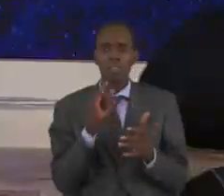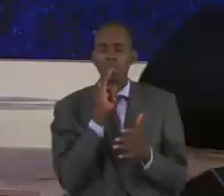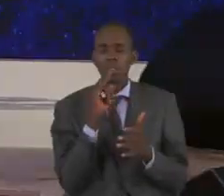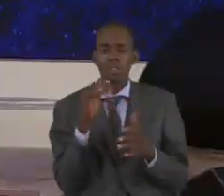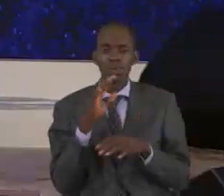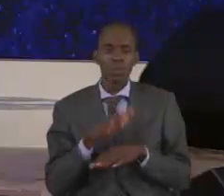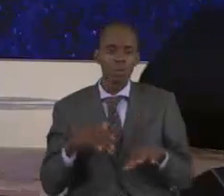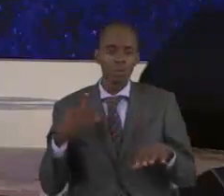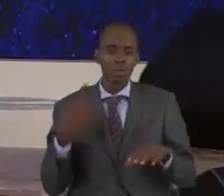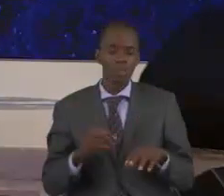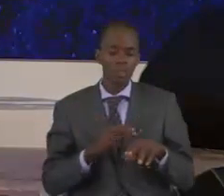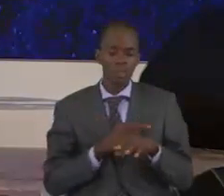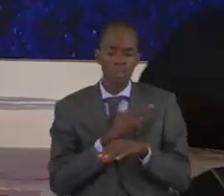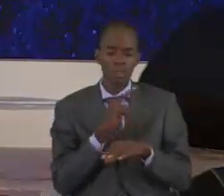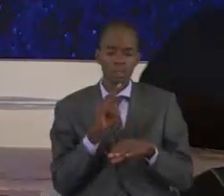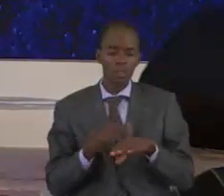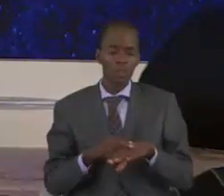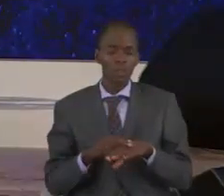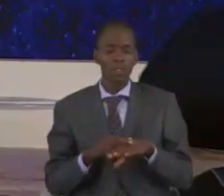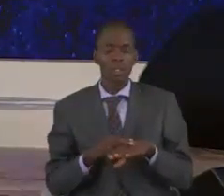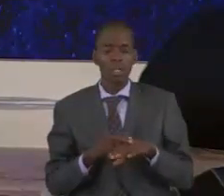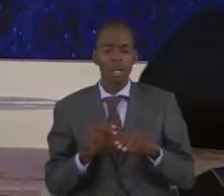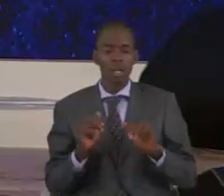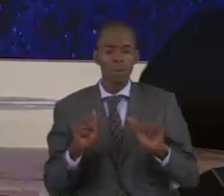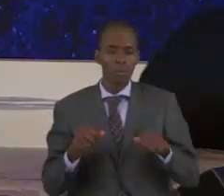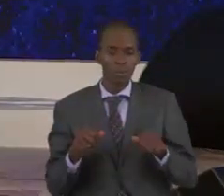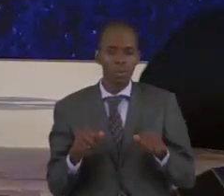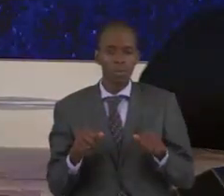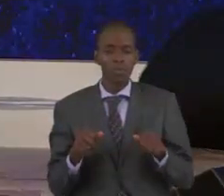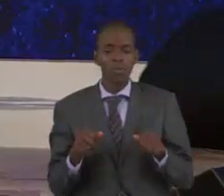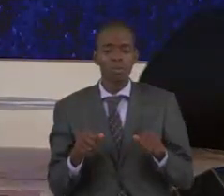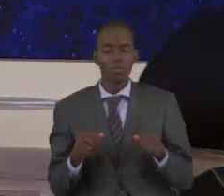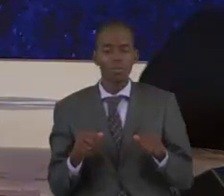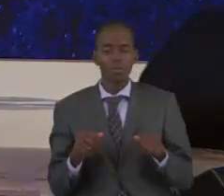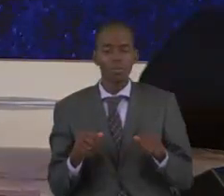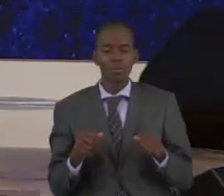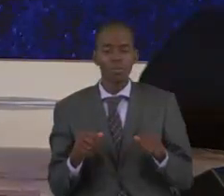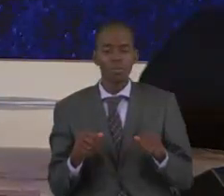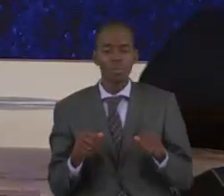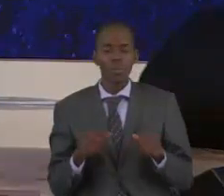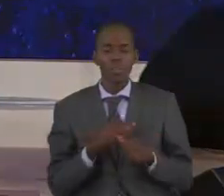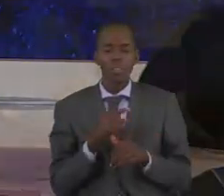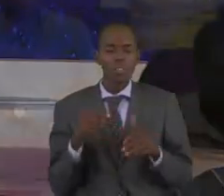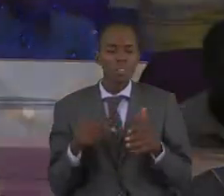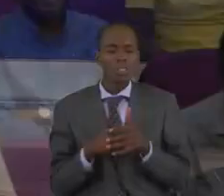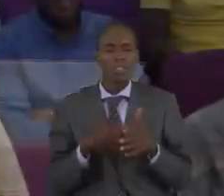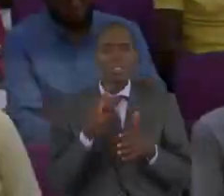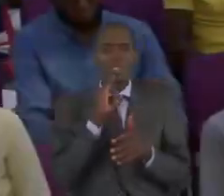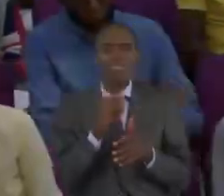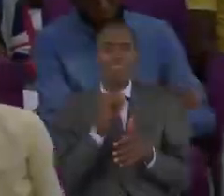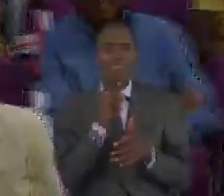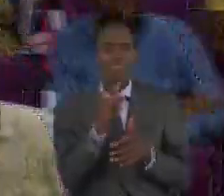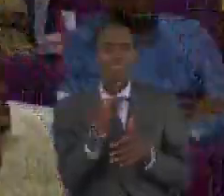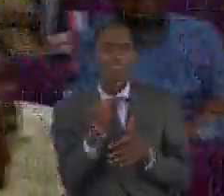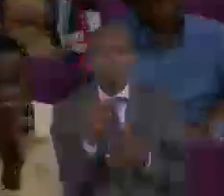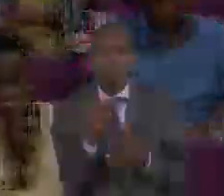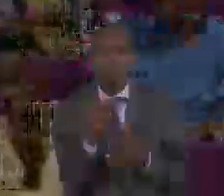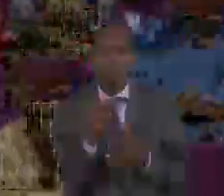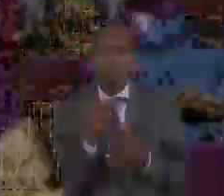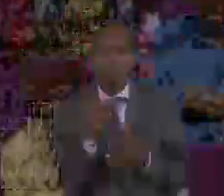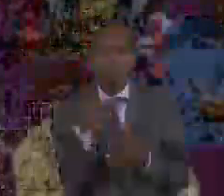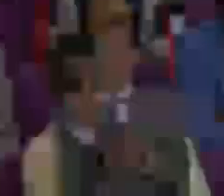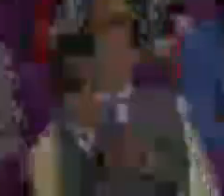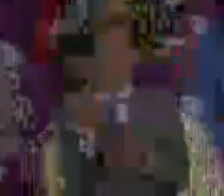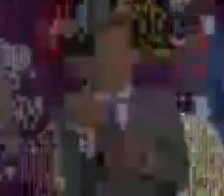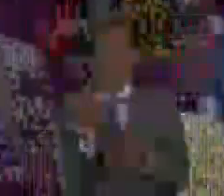ability. This is not Paul's natural constitution. This is not the